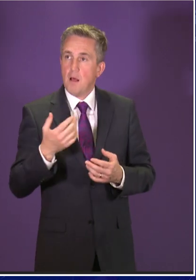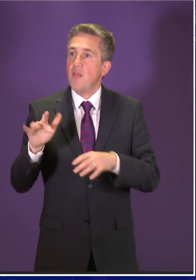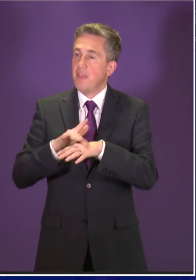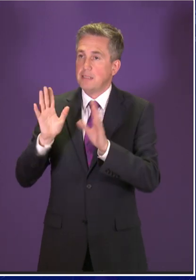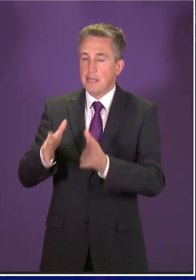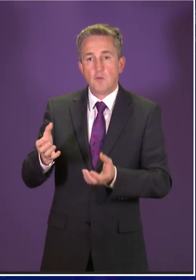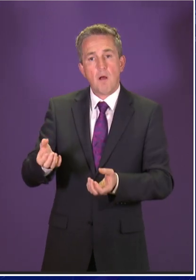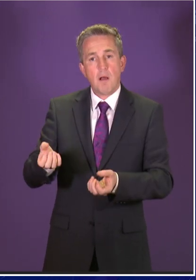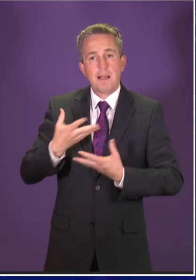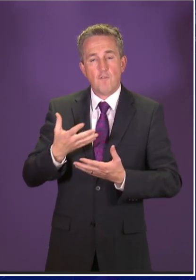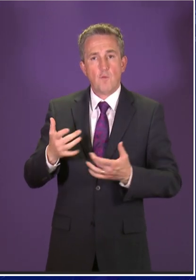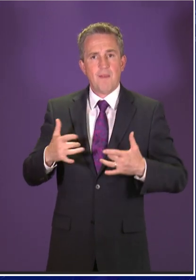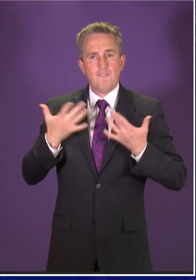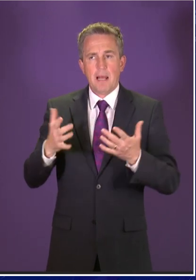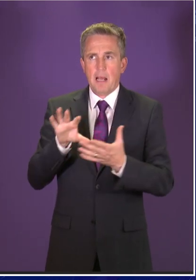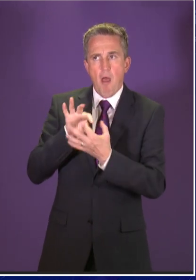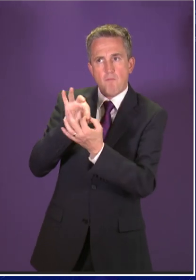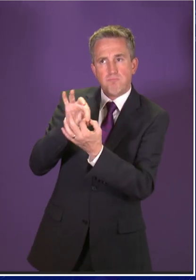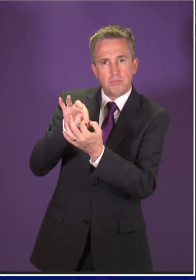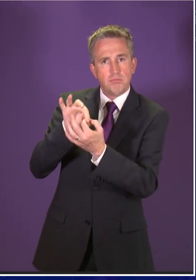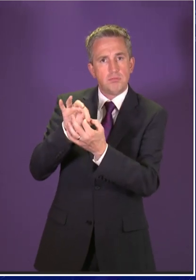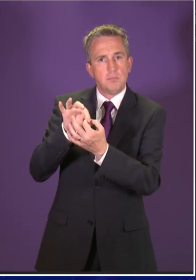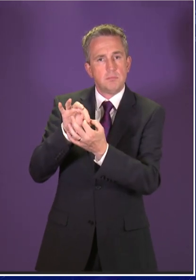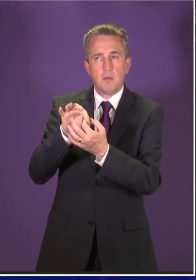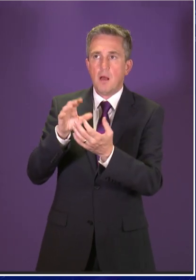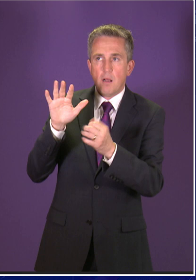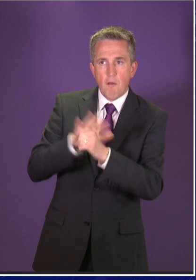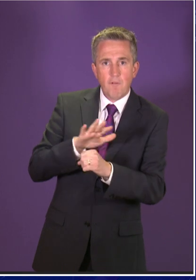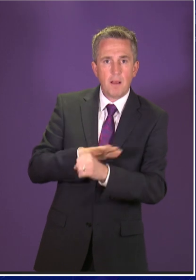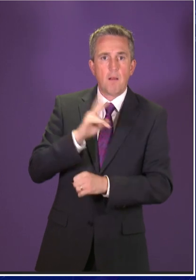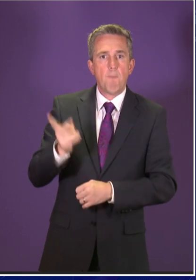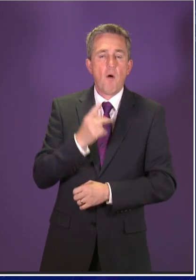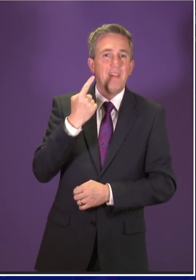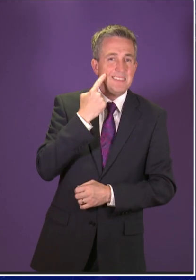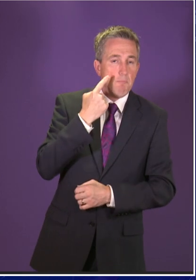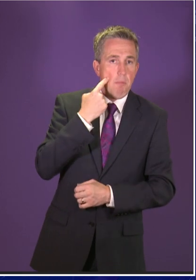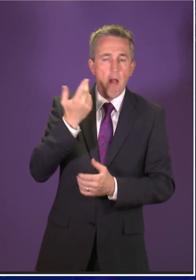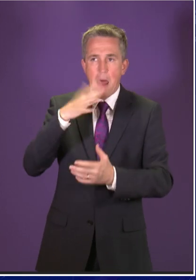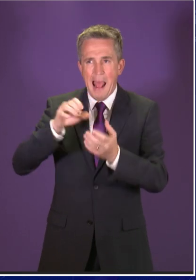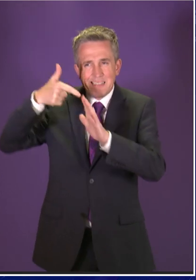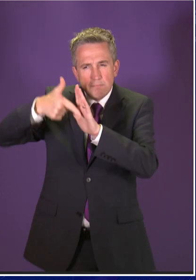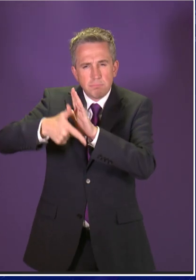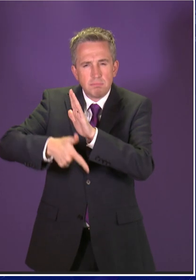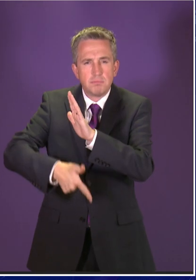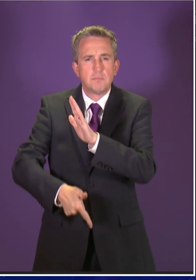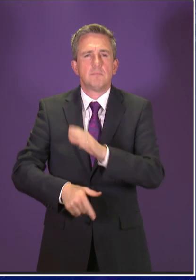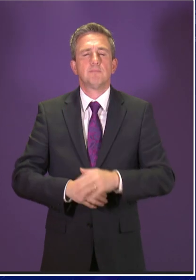philosophical and literary connotations that are both simple and plentiful.